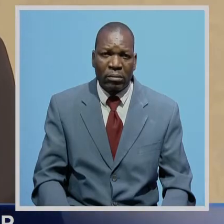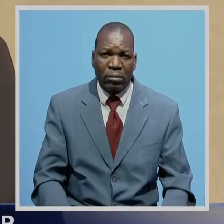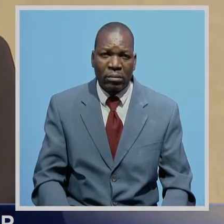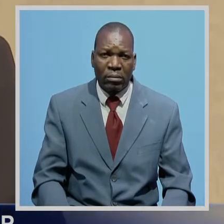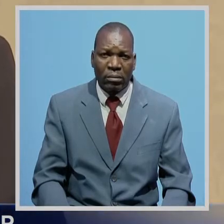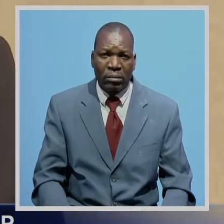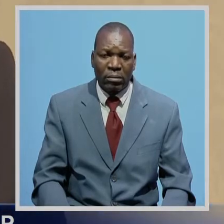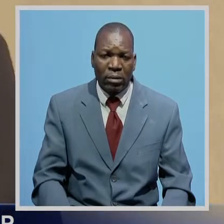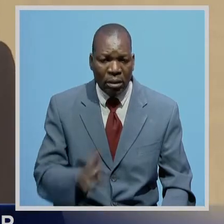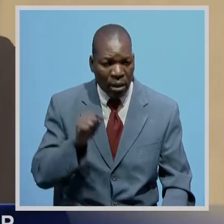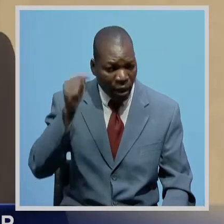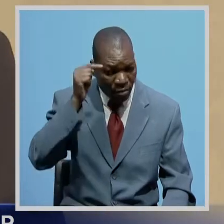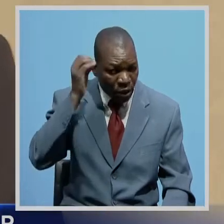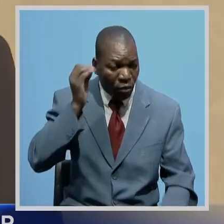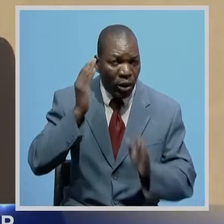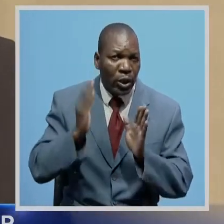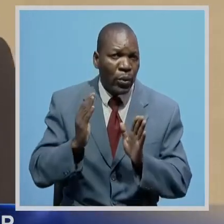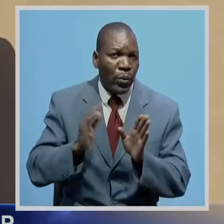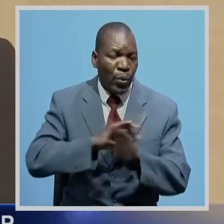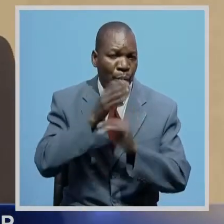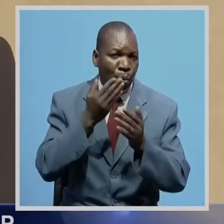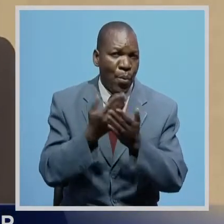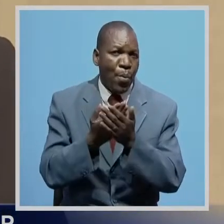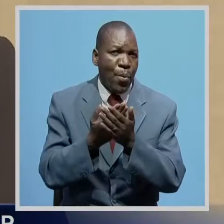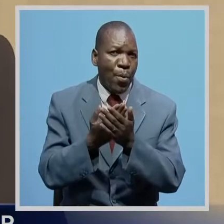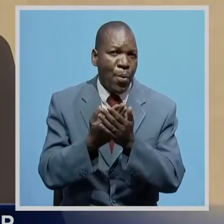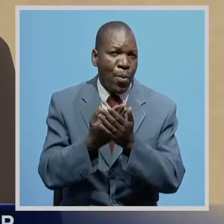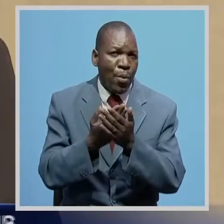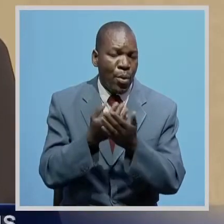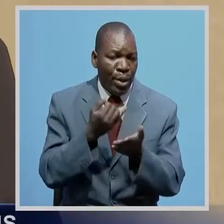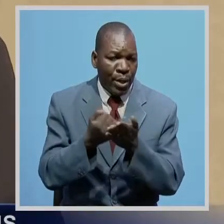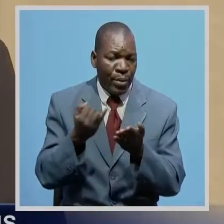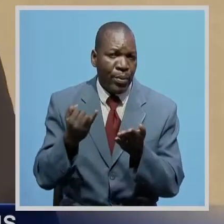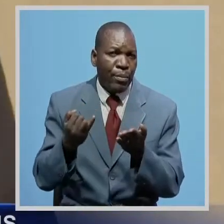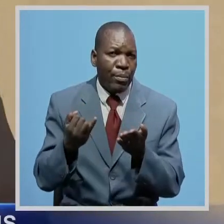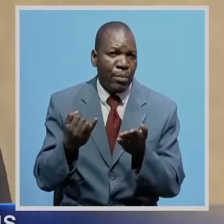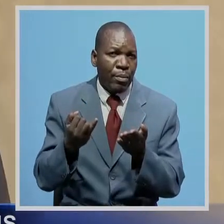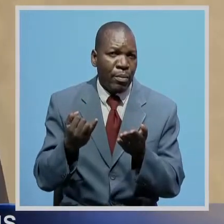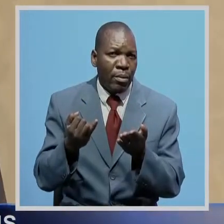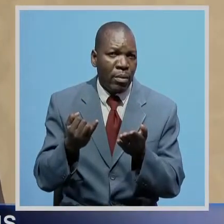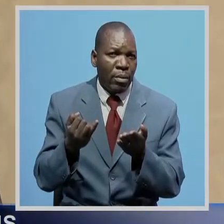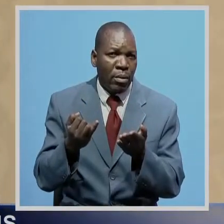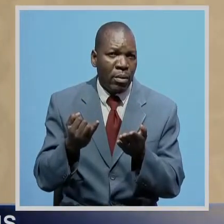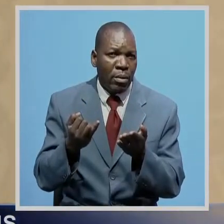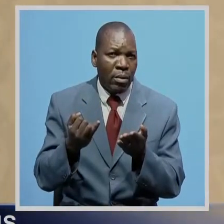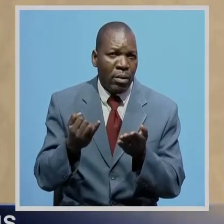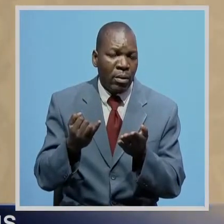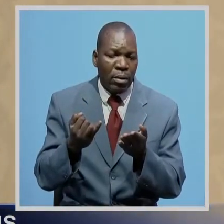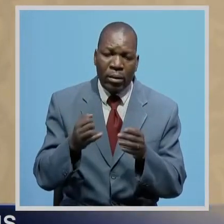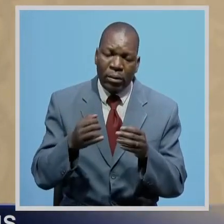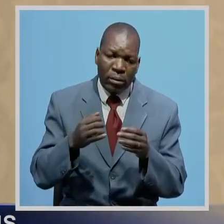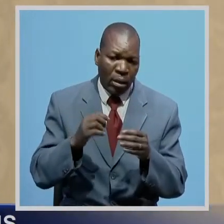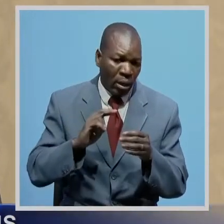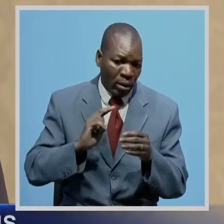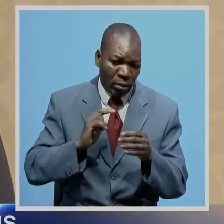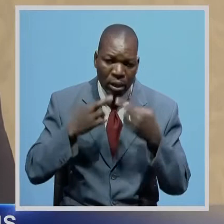with government officials, or indeed amongst themselves and the community at large. We are very positive that the outcome